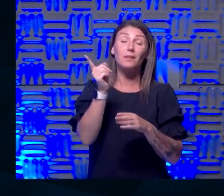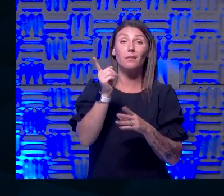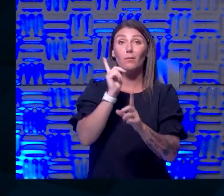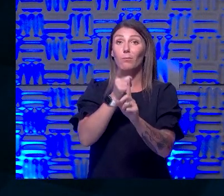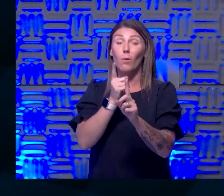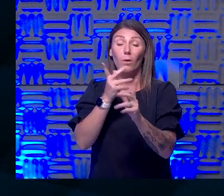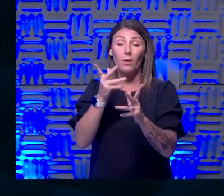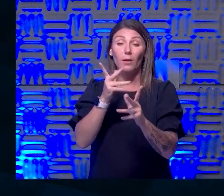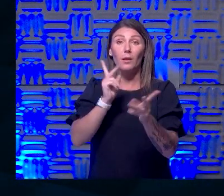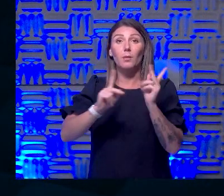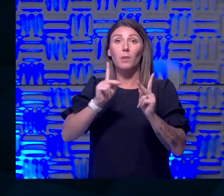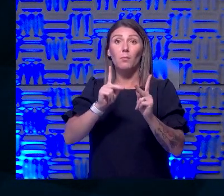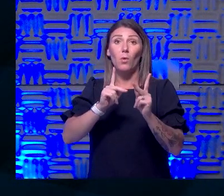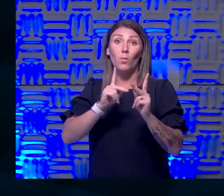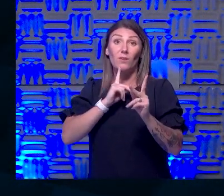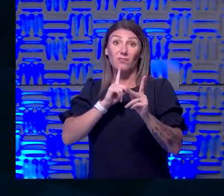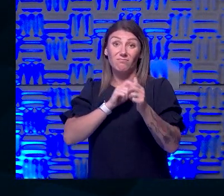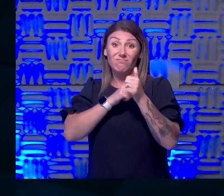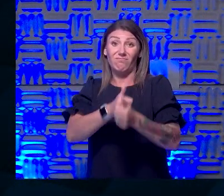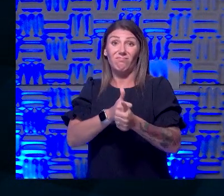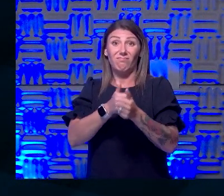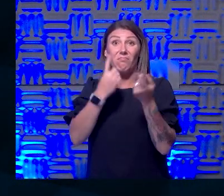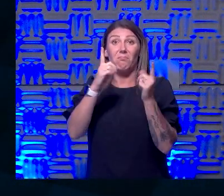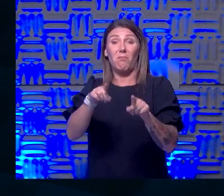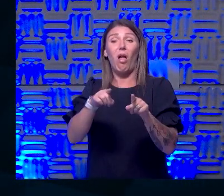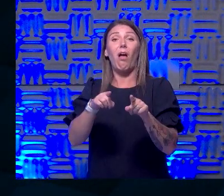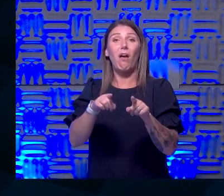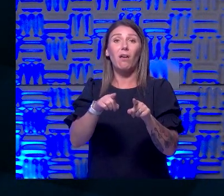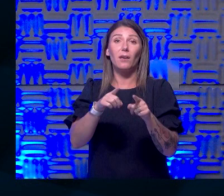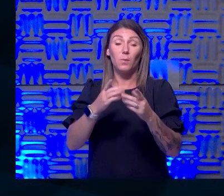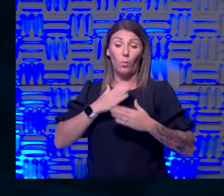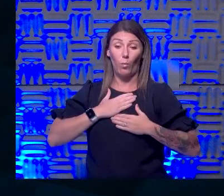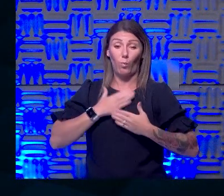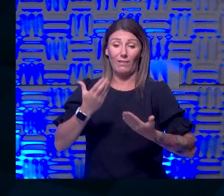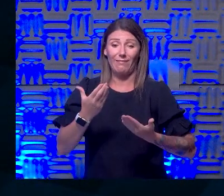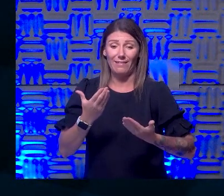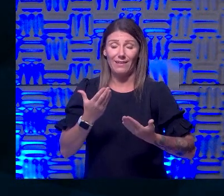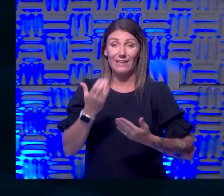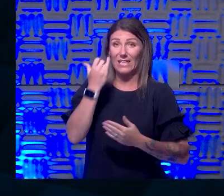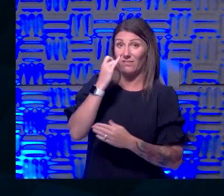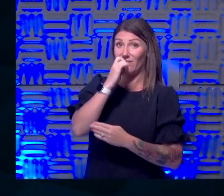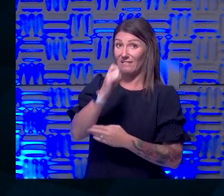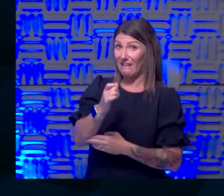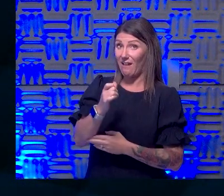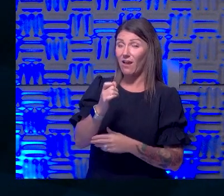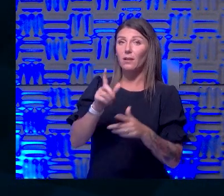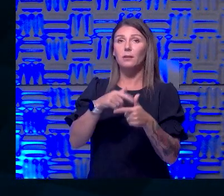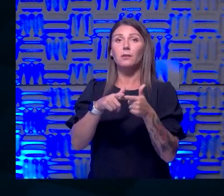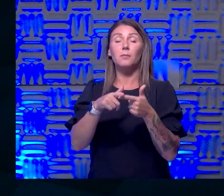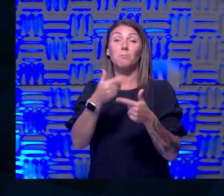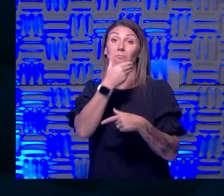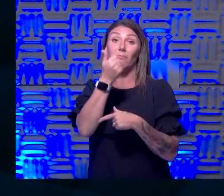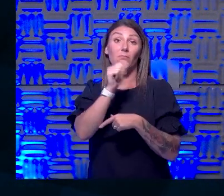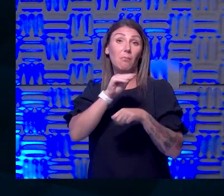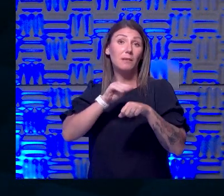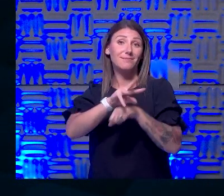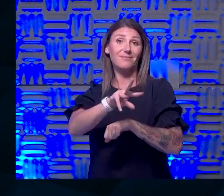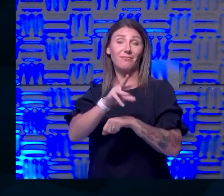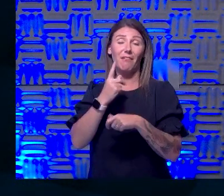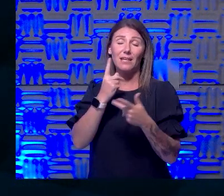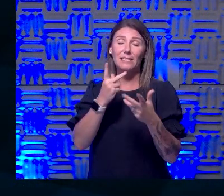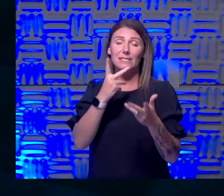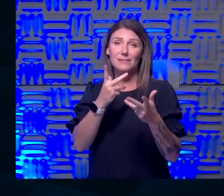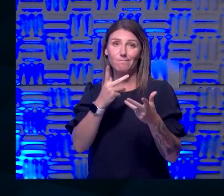this willingly. We've seen, obviously, that that's not the case, that the best advice hasn't necessarily led to